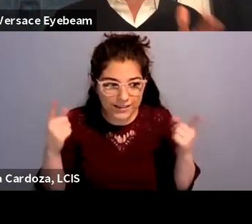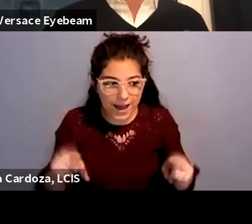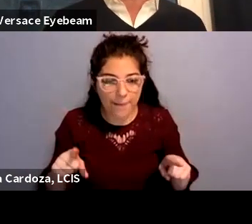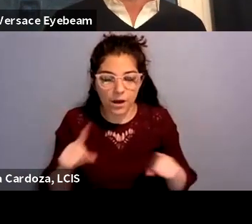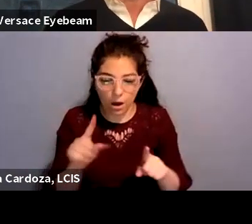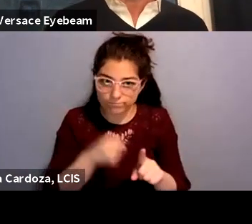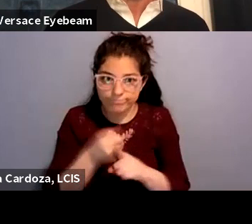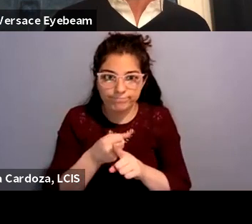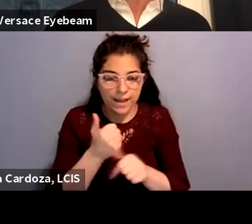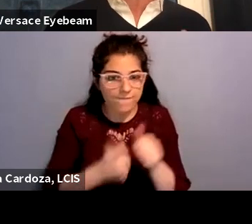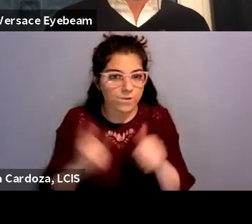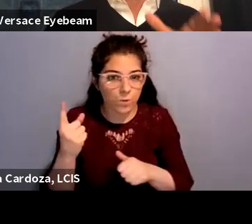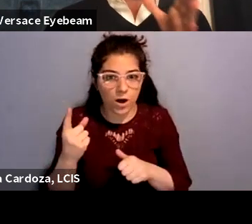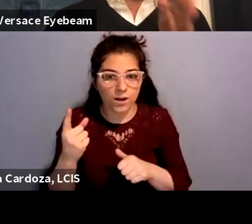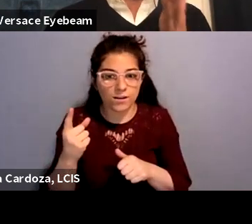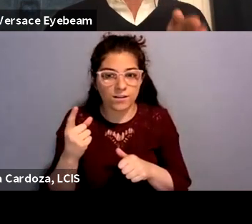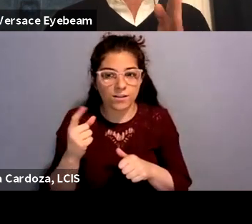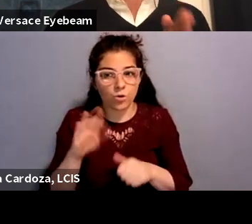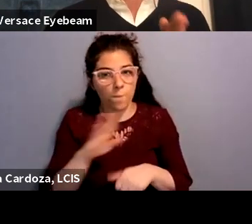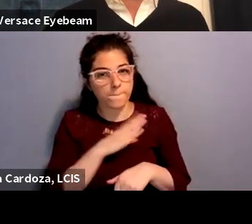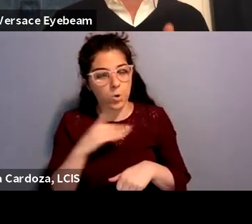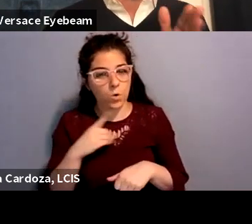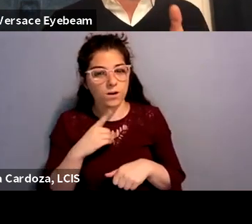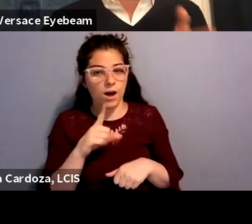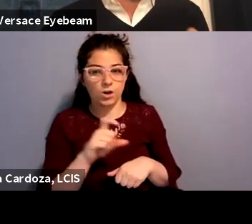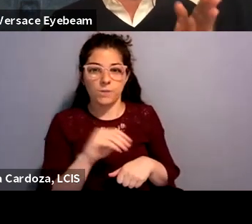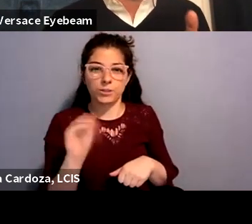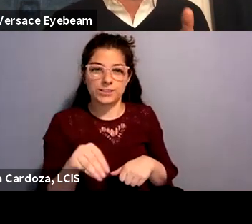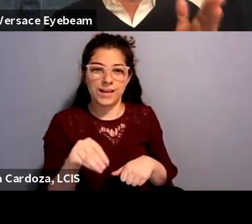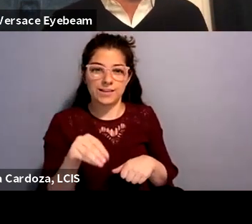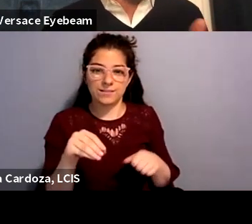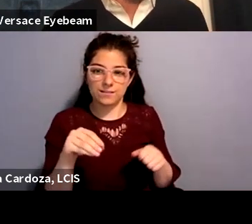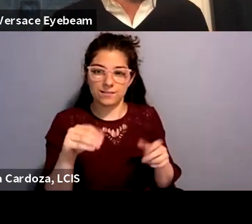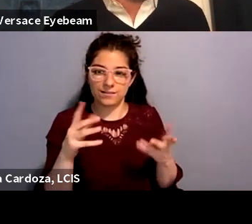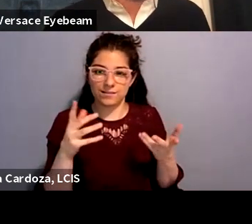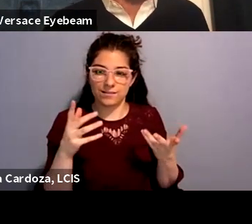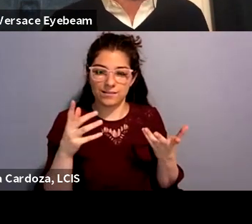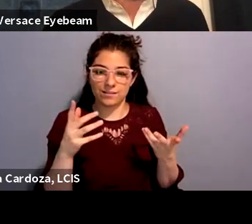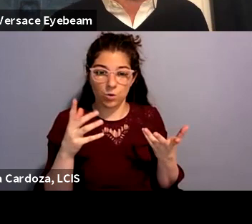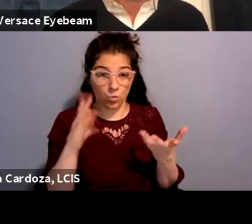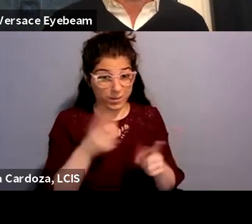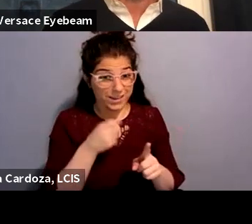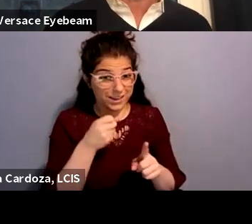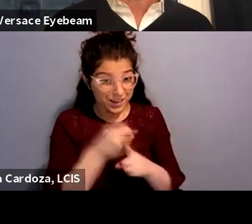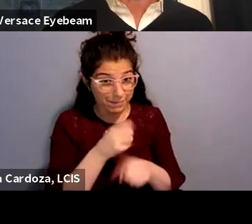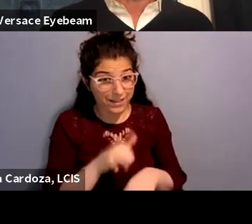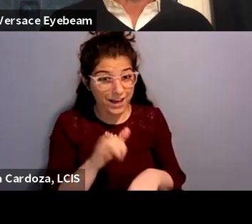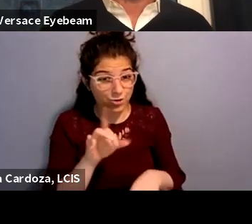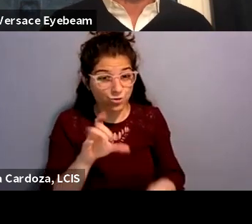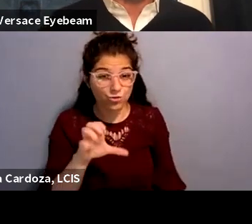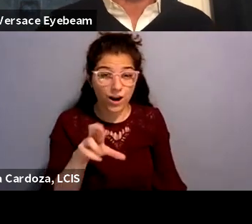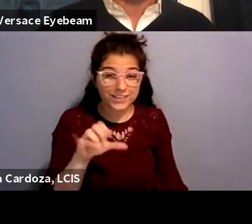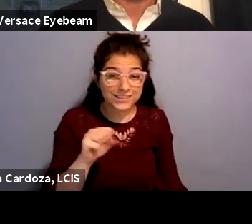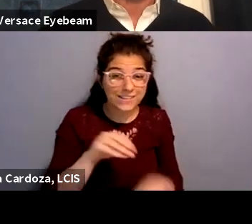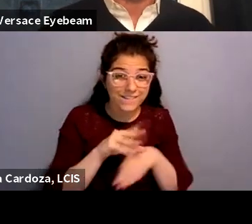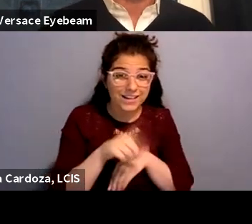hits everyone, is your board 100% in the line of fire of being hit by that crisis? And certainly